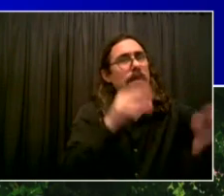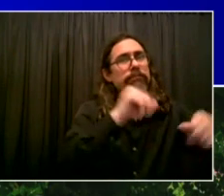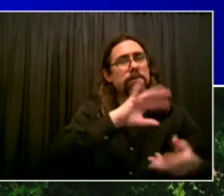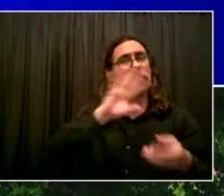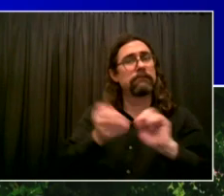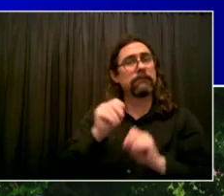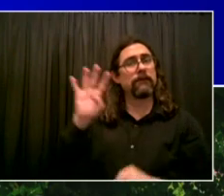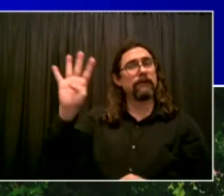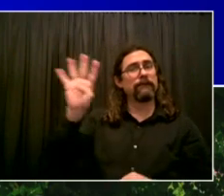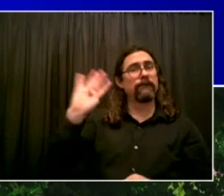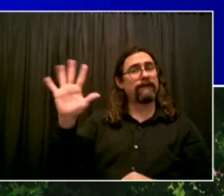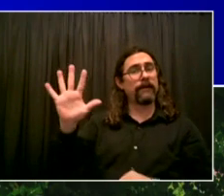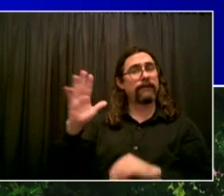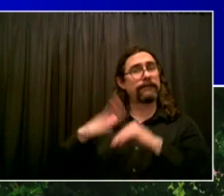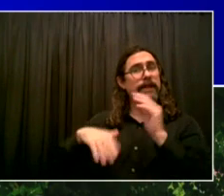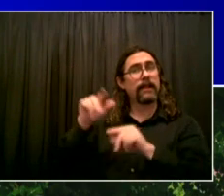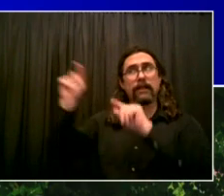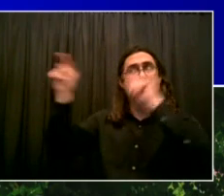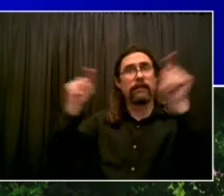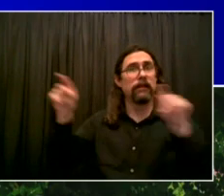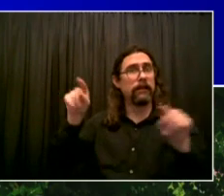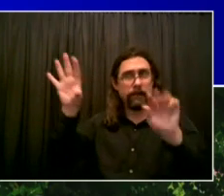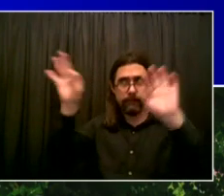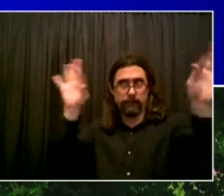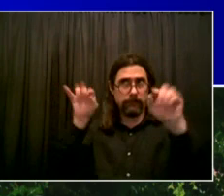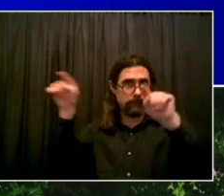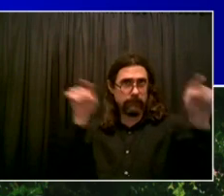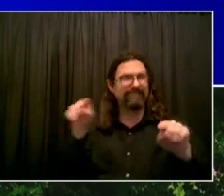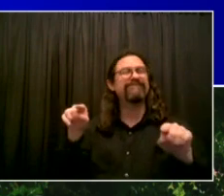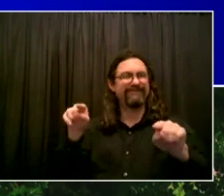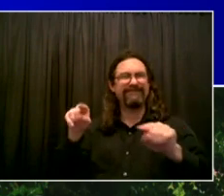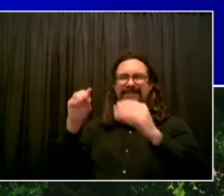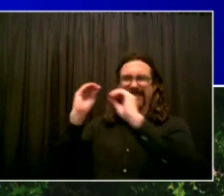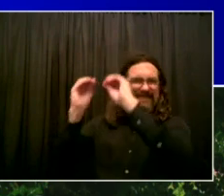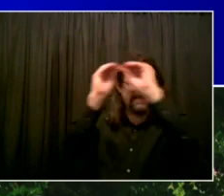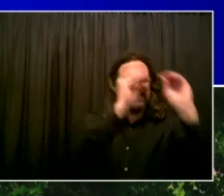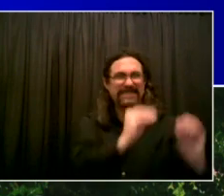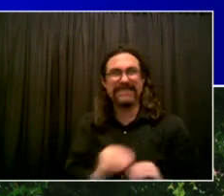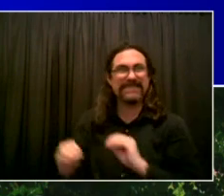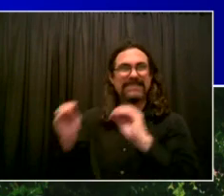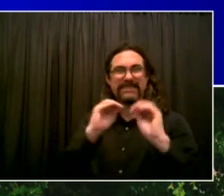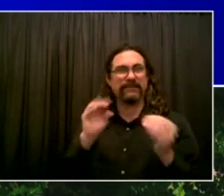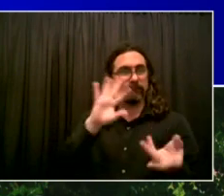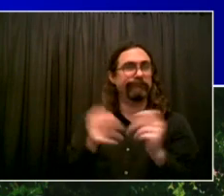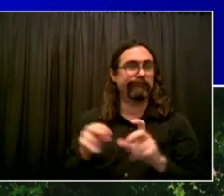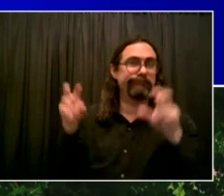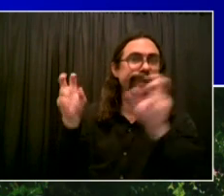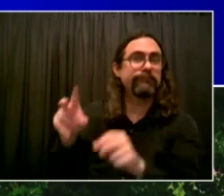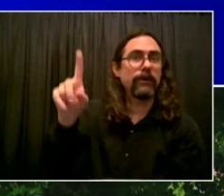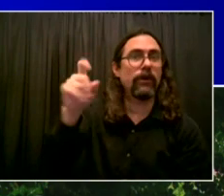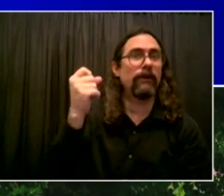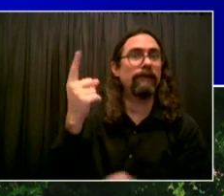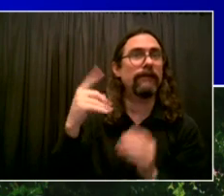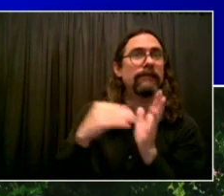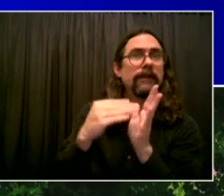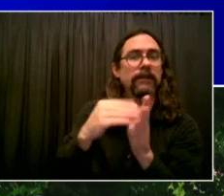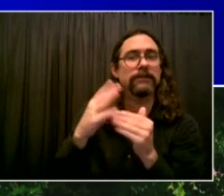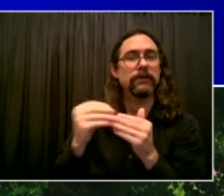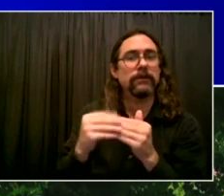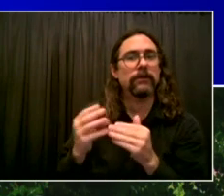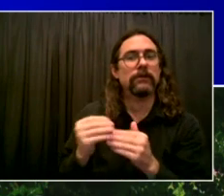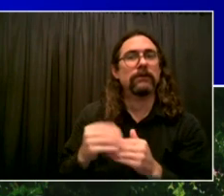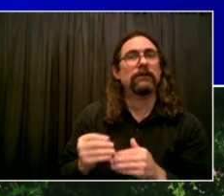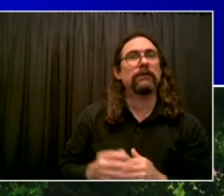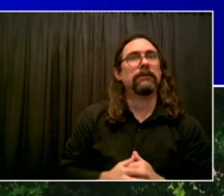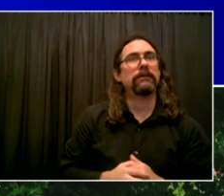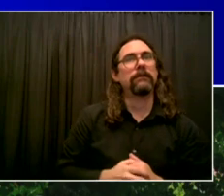waiting for the repairs to be made because there weren't sufficient resources. We're putting the resources in, the repairs get made, the sheds come down,